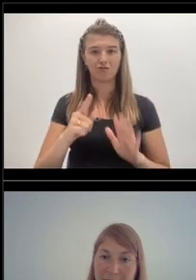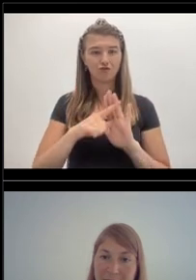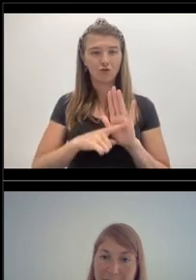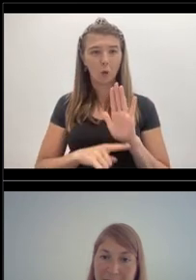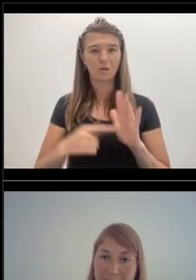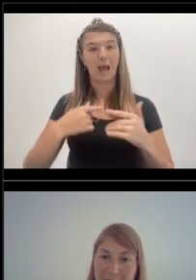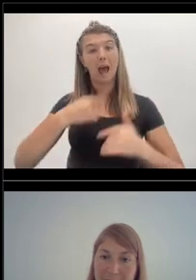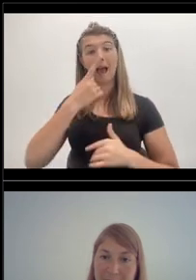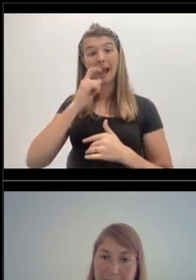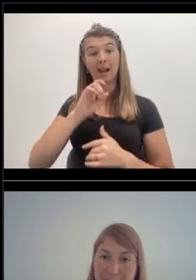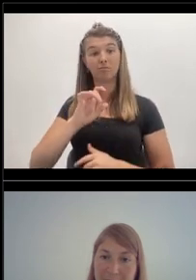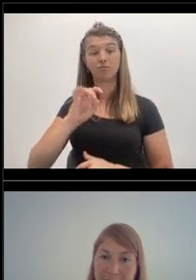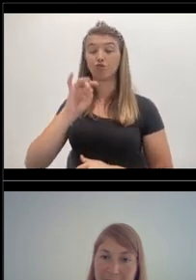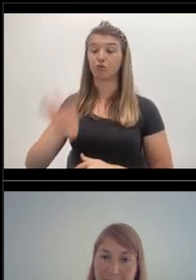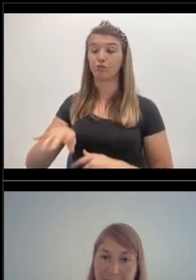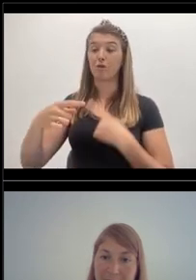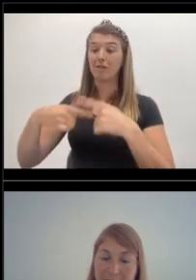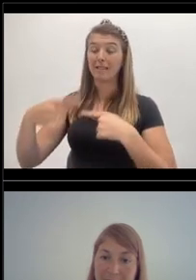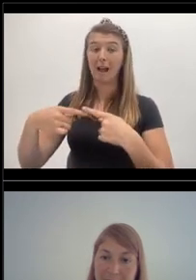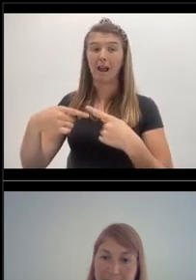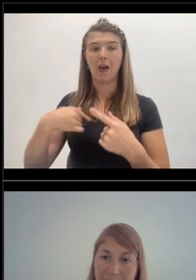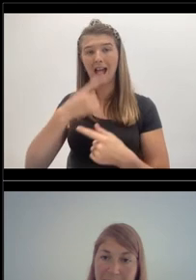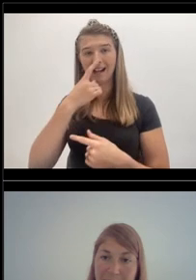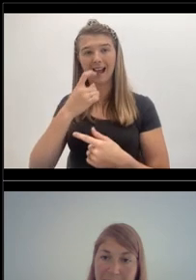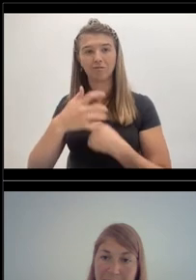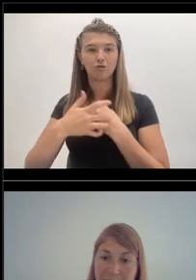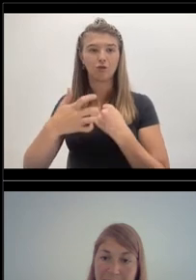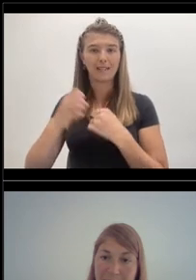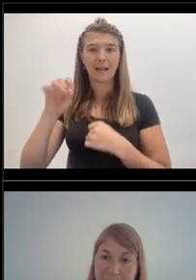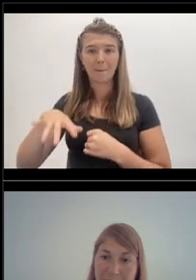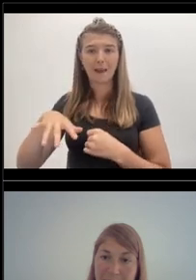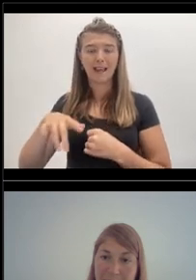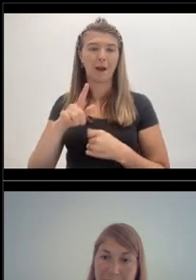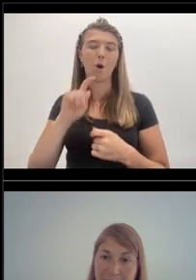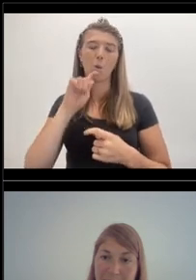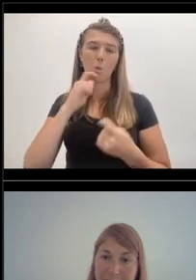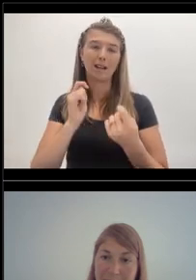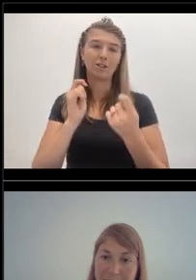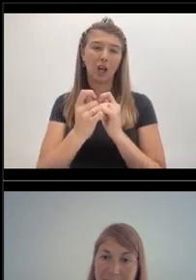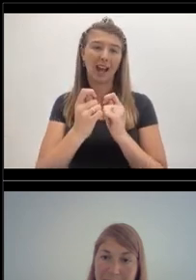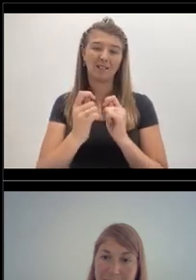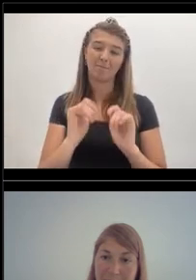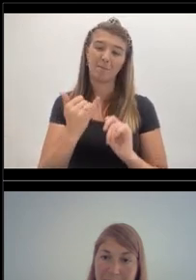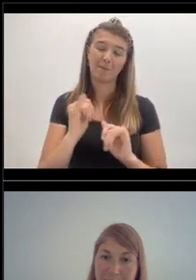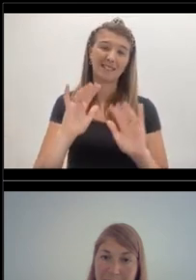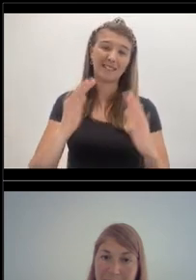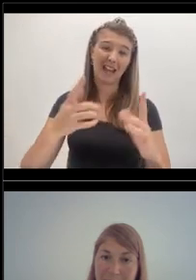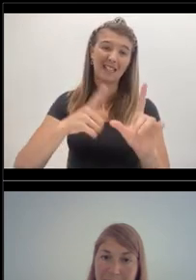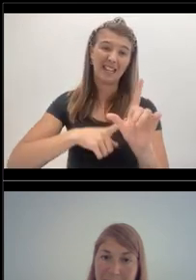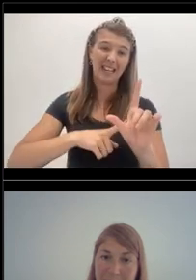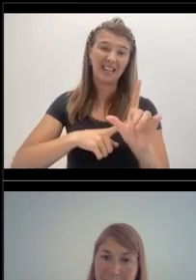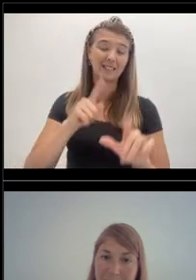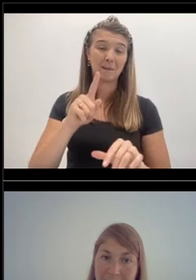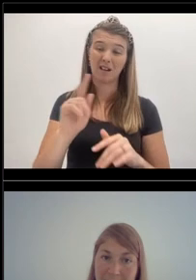to change over the next decade, unfortunately. Unfortunately, it can't be any quicker than that. So it's a big issue which